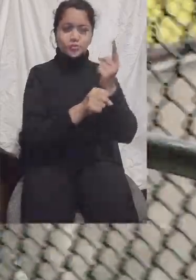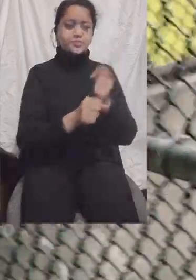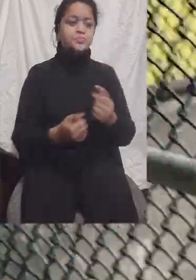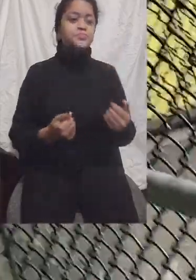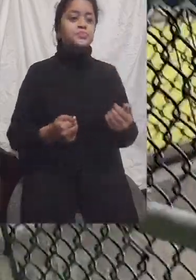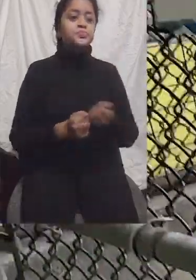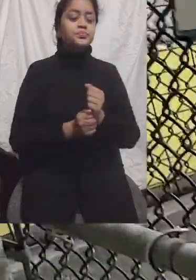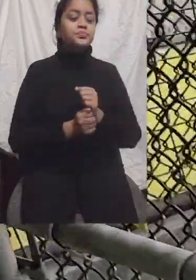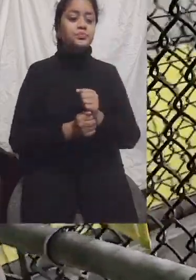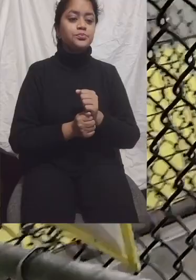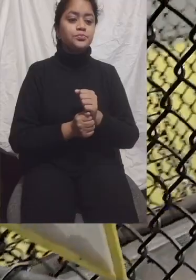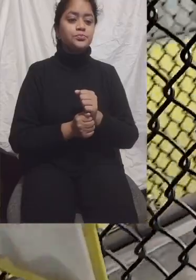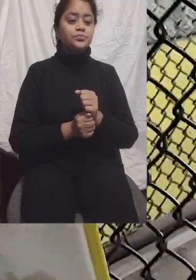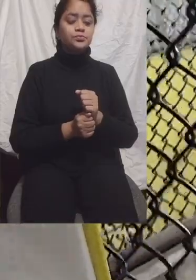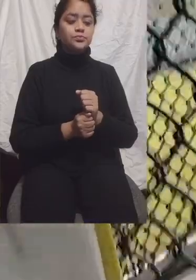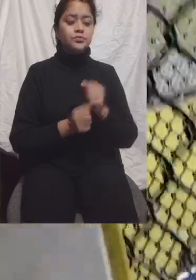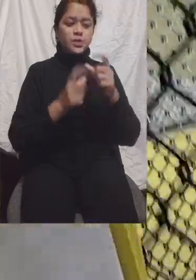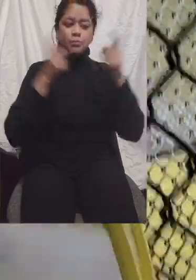main